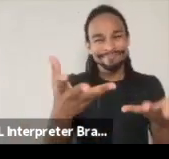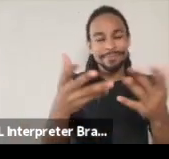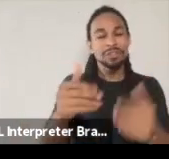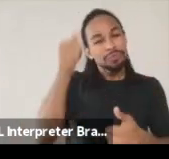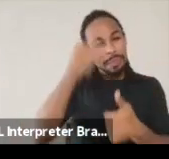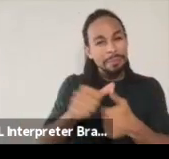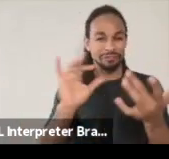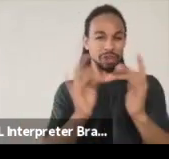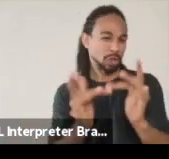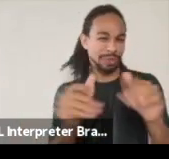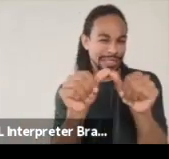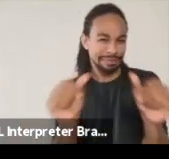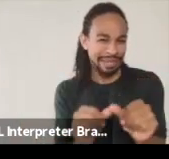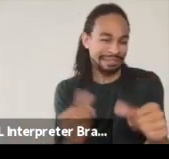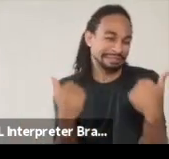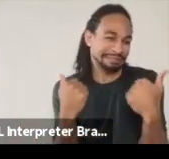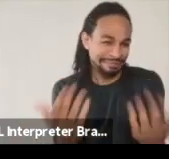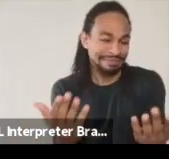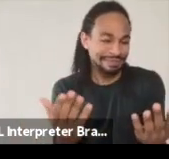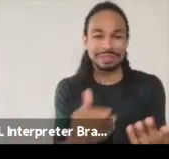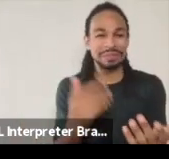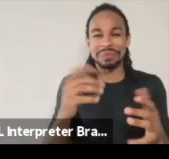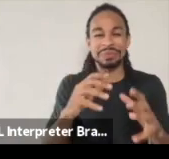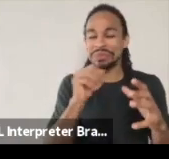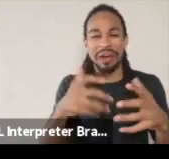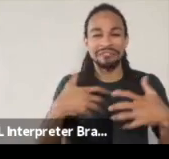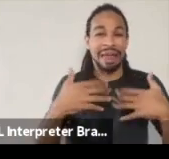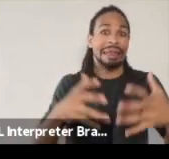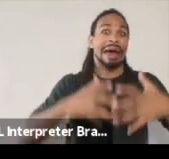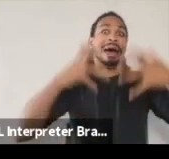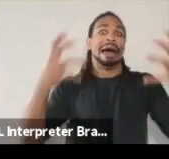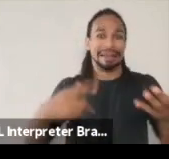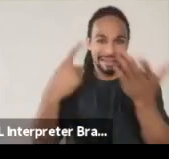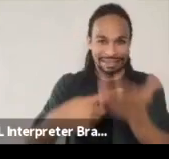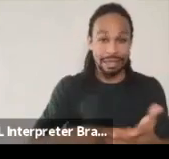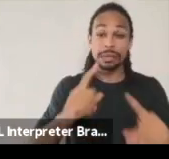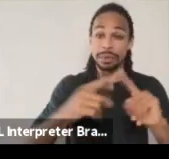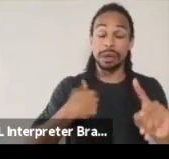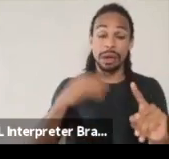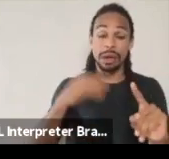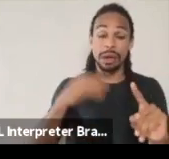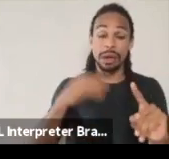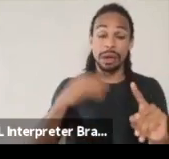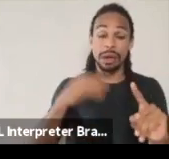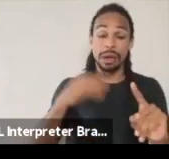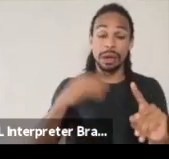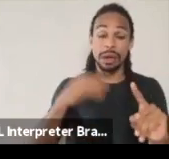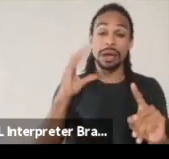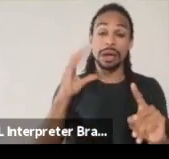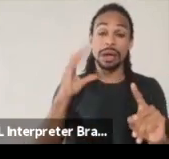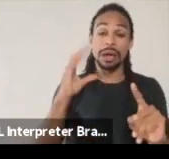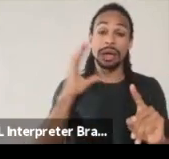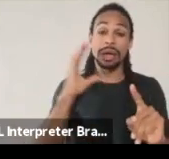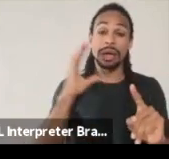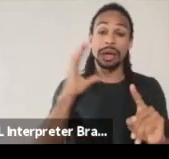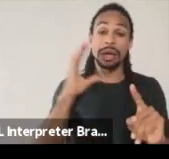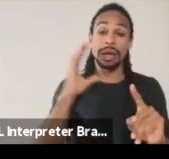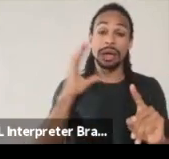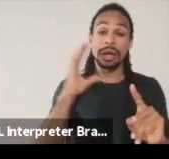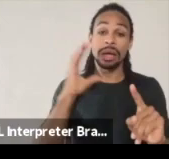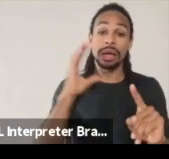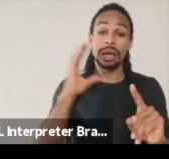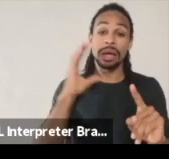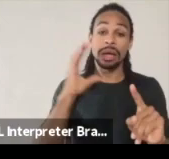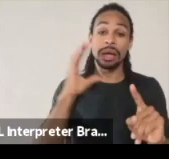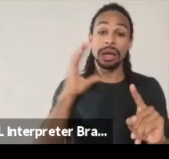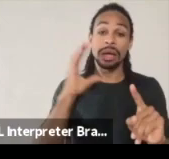talk about, but I'm going to put in the chat some suggested agreements for how we intend to run the space, and